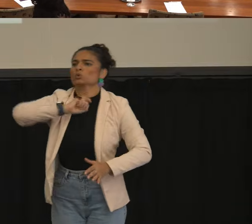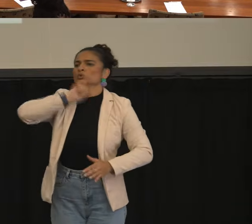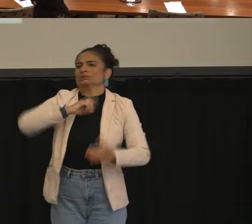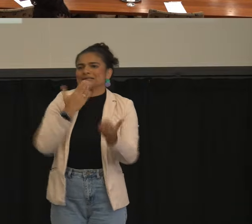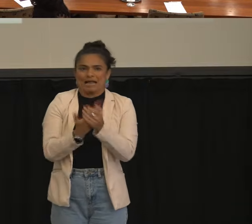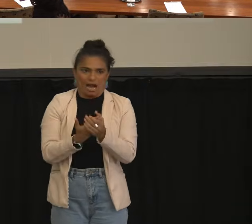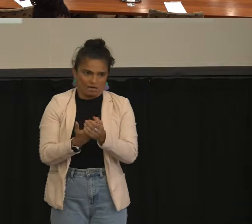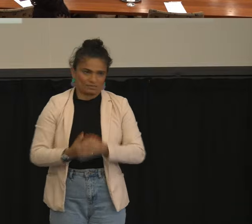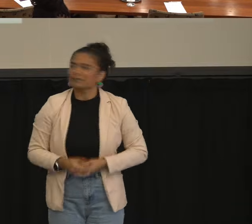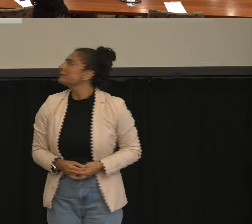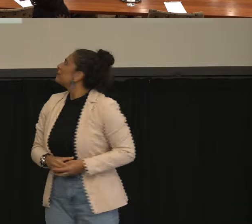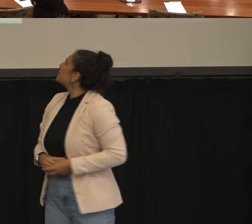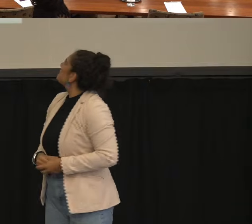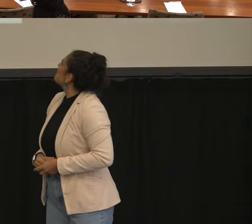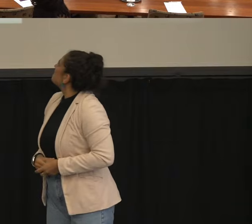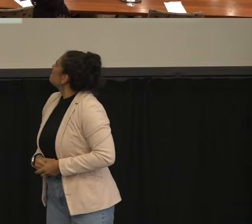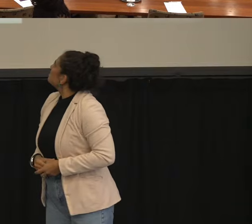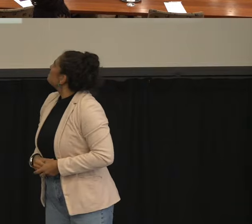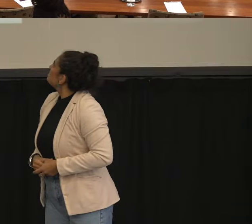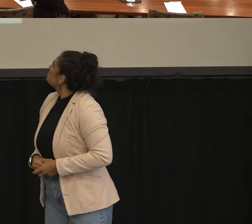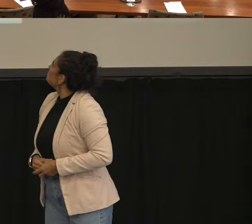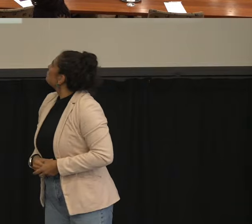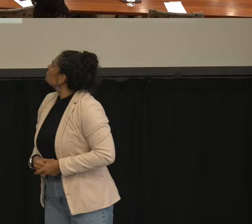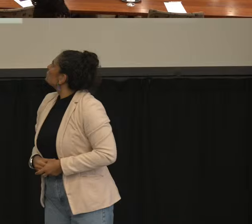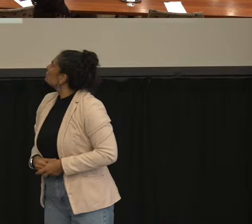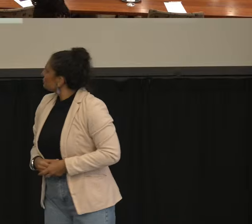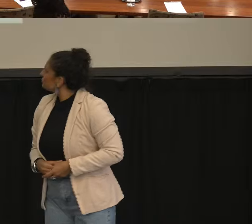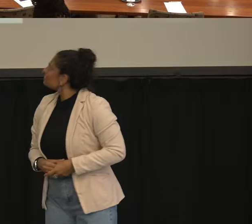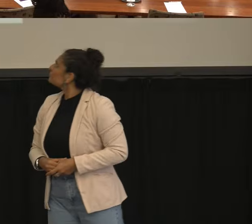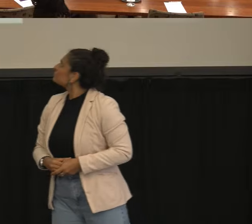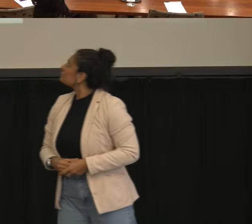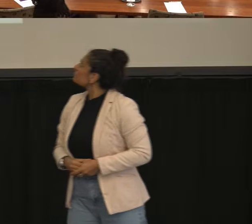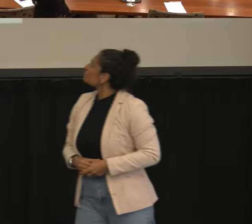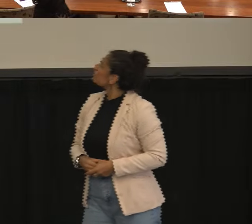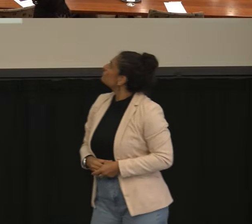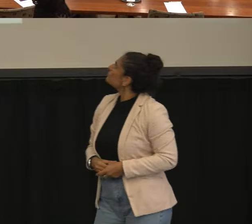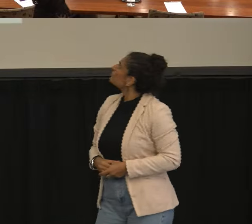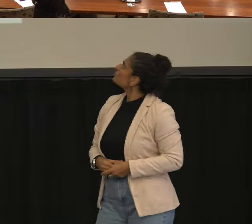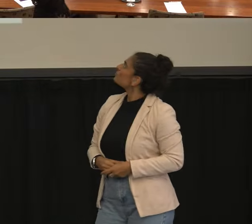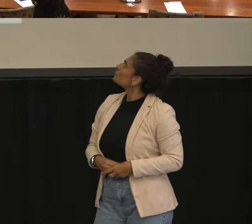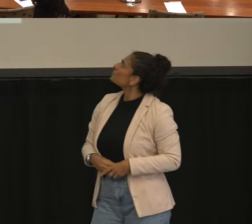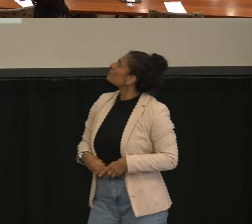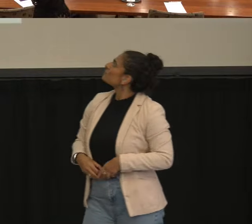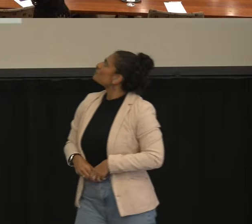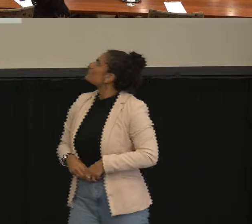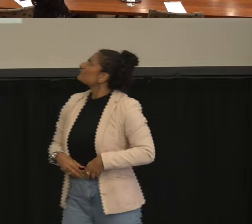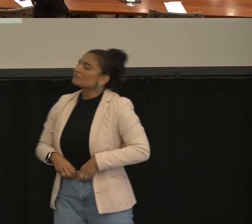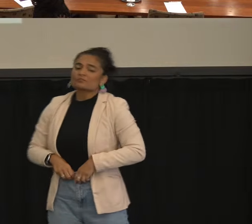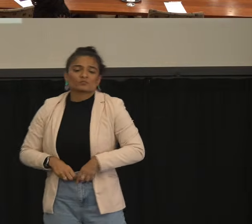platform. So a platform where the learners can also have access to.